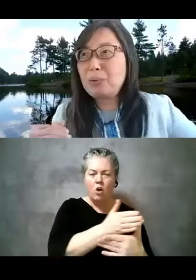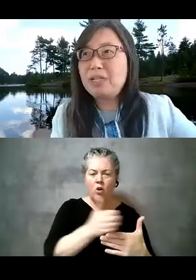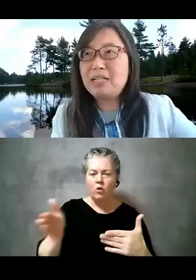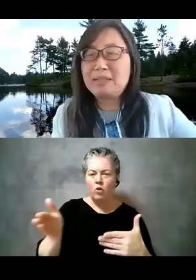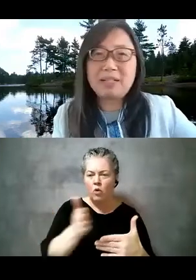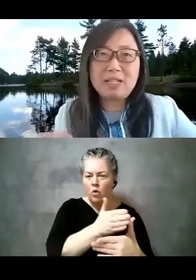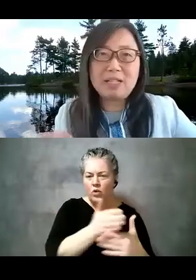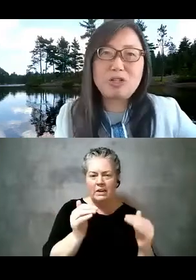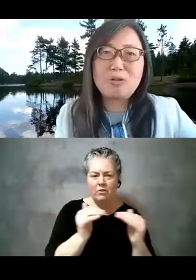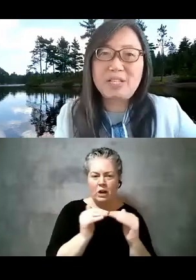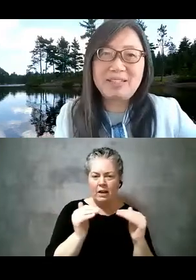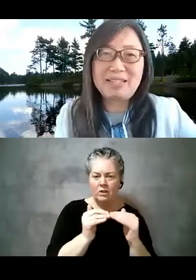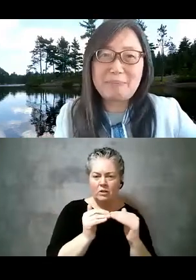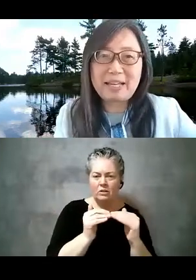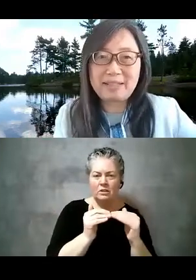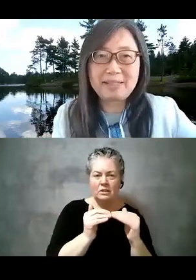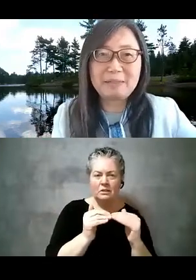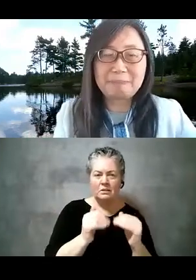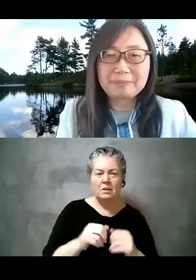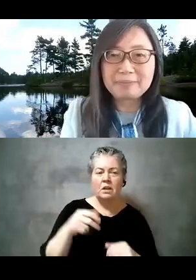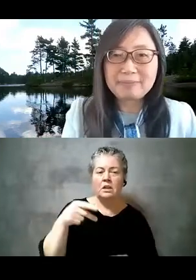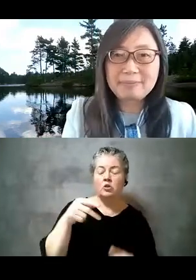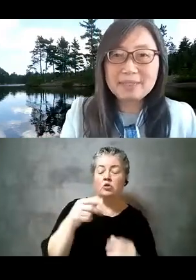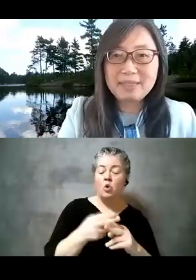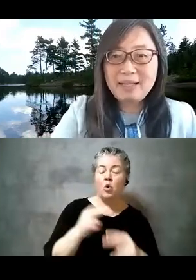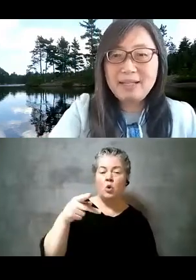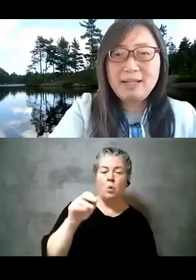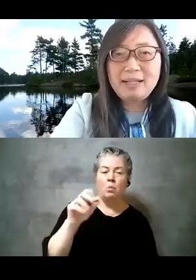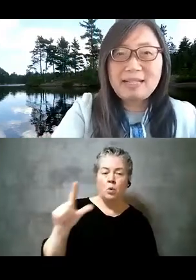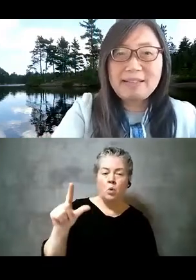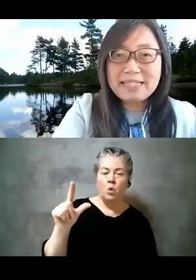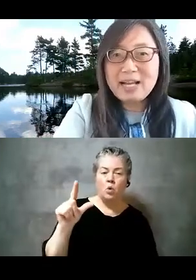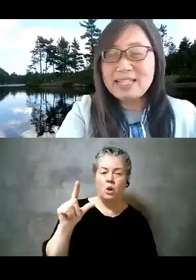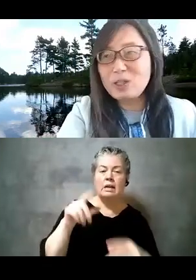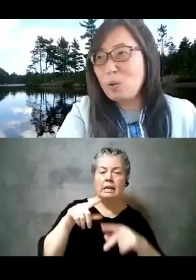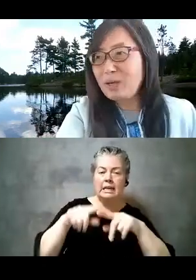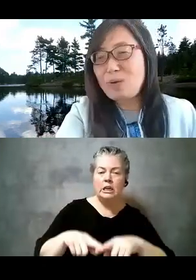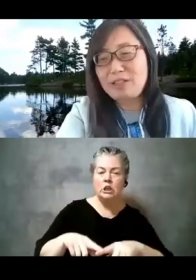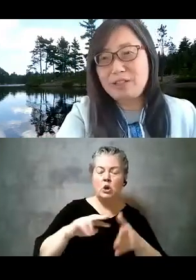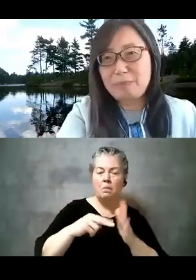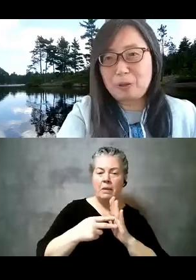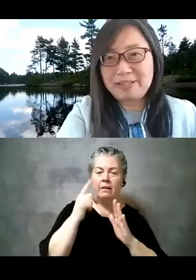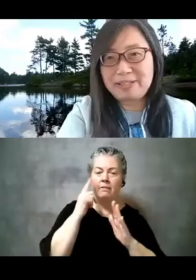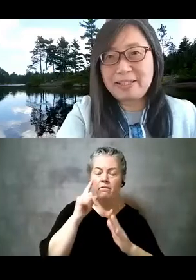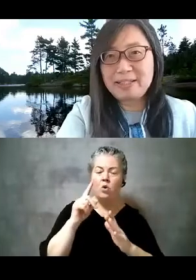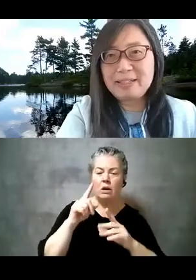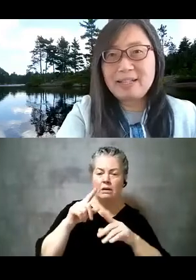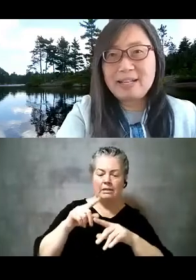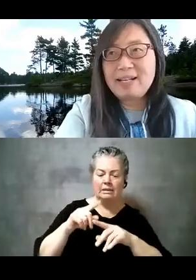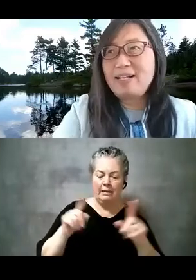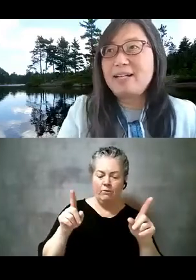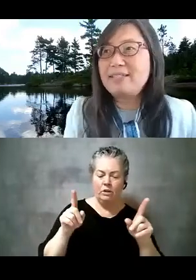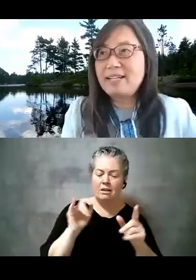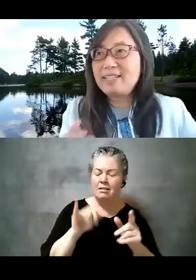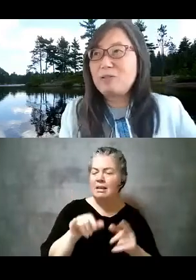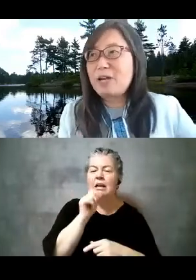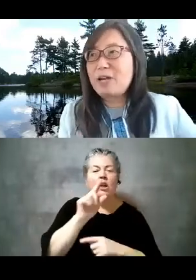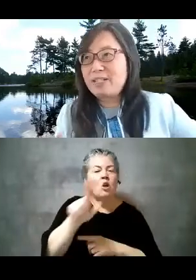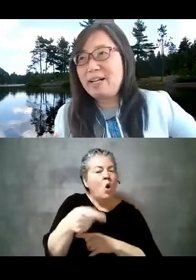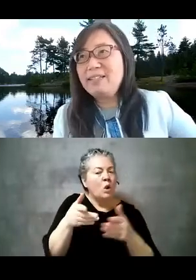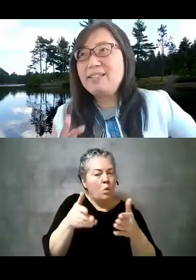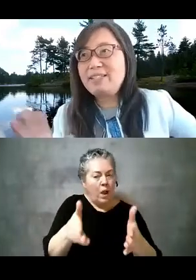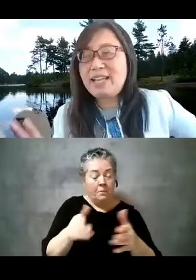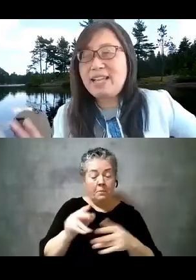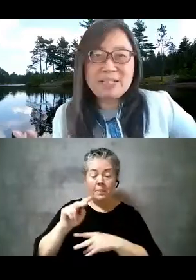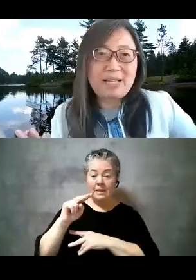called pooling conditional mean independence. Now that's not the only way to proceed. A second